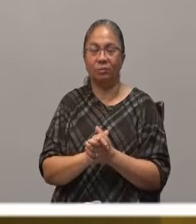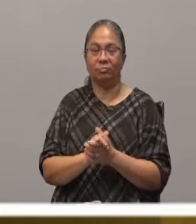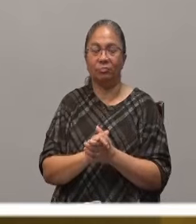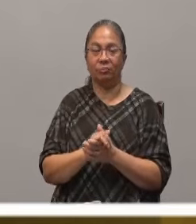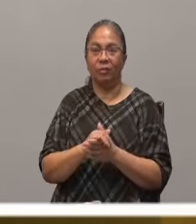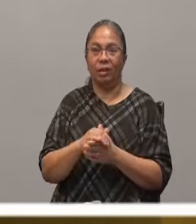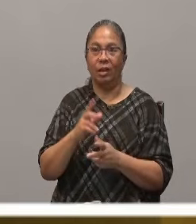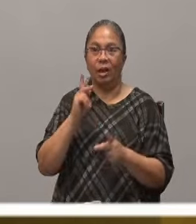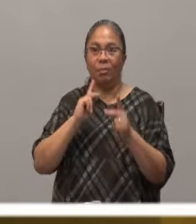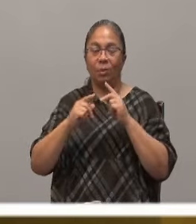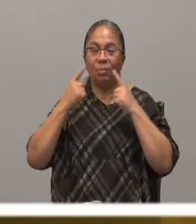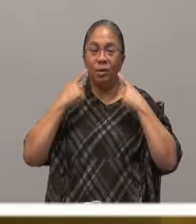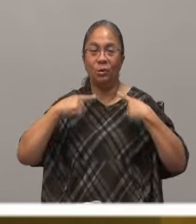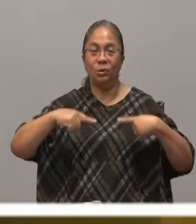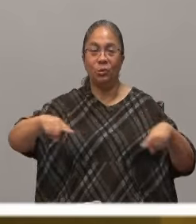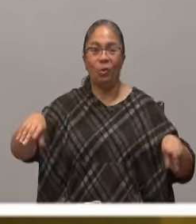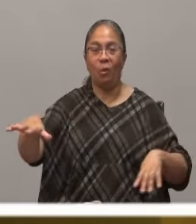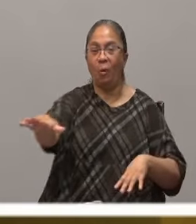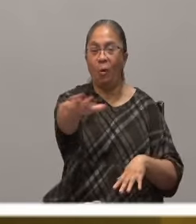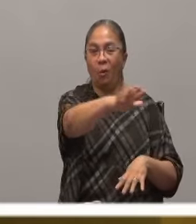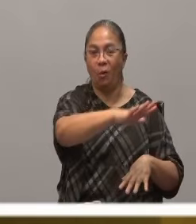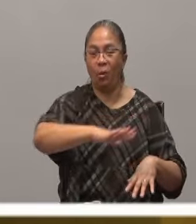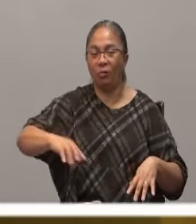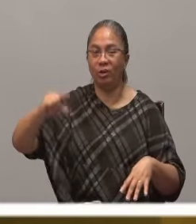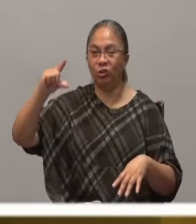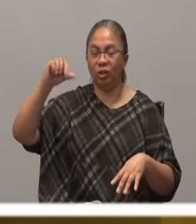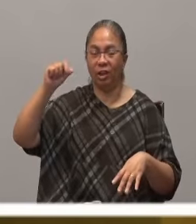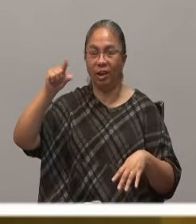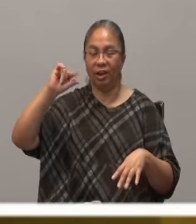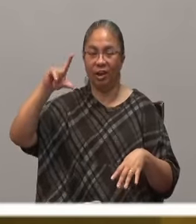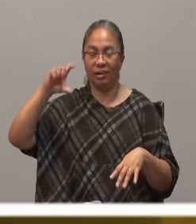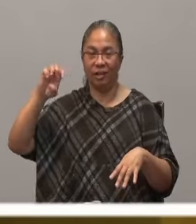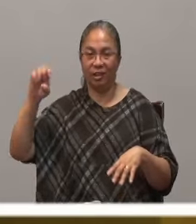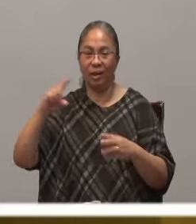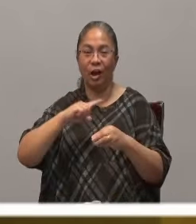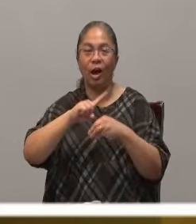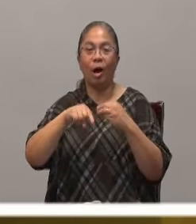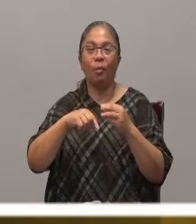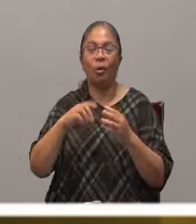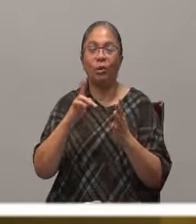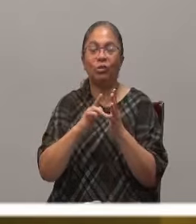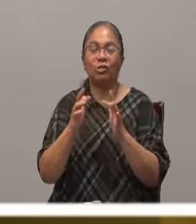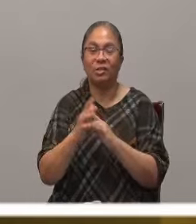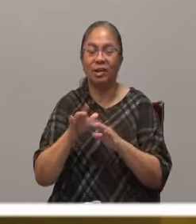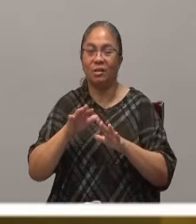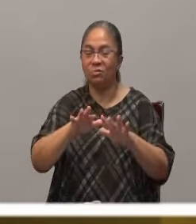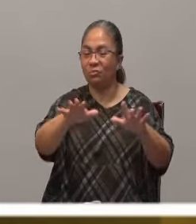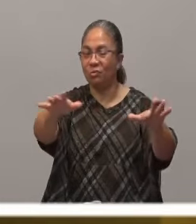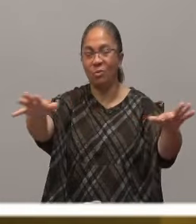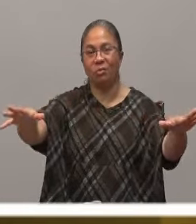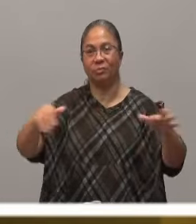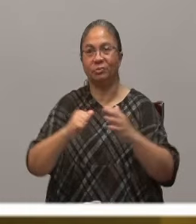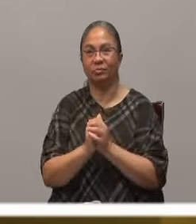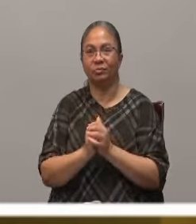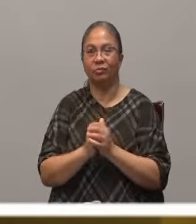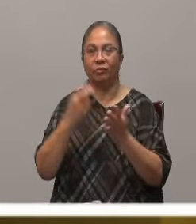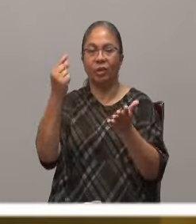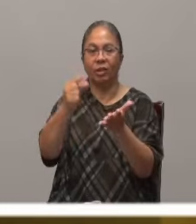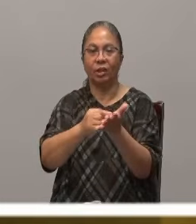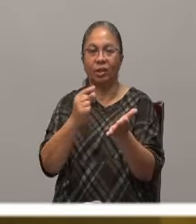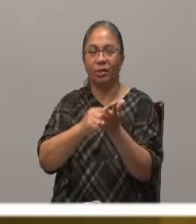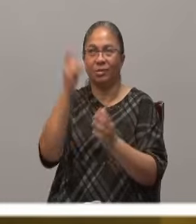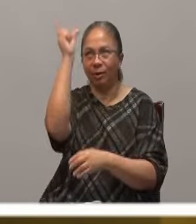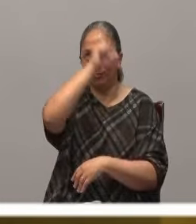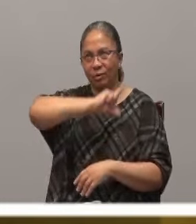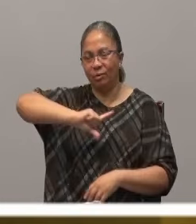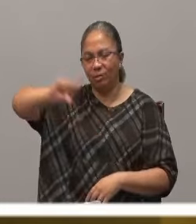reputation rapidly spread everywhere, through all the surrounding Galilean countryside. The Gospel of